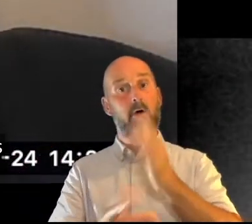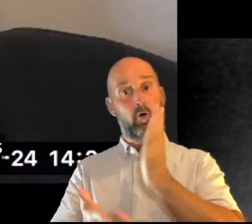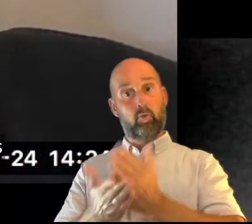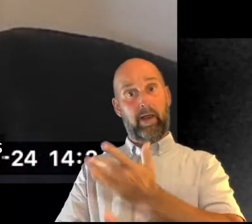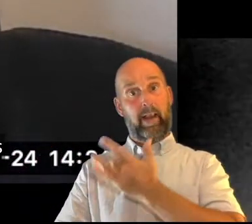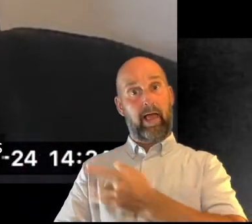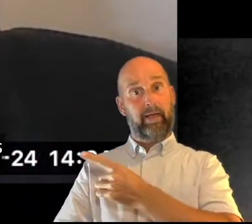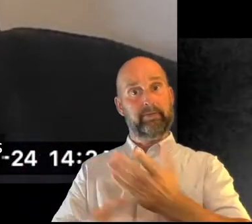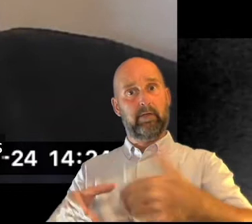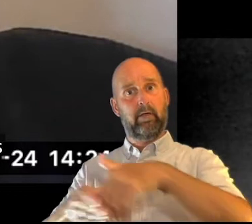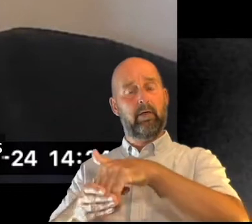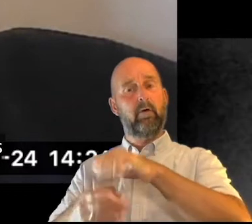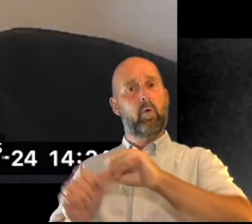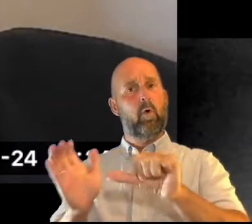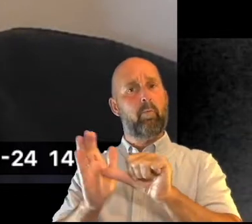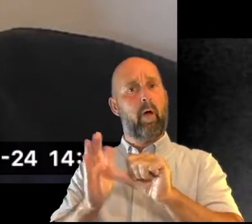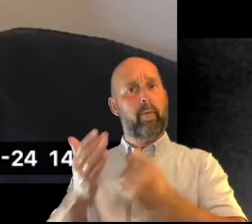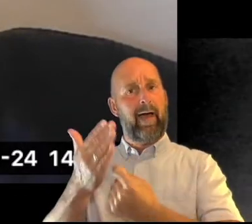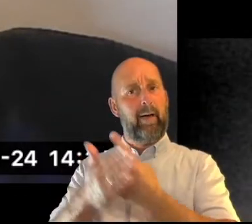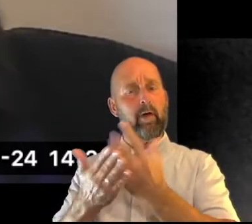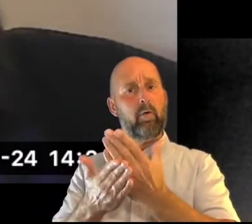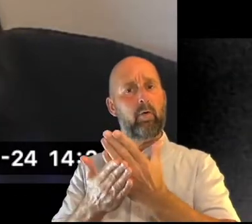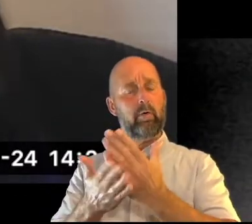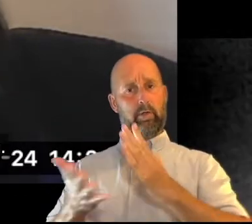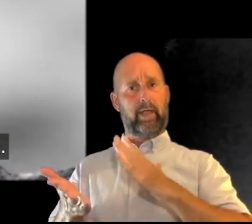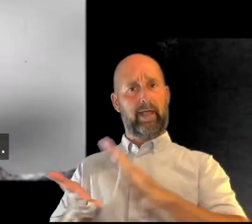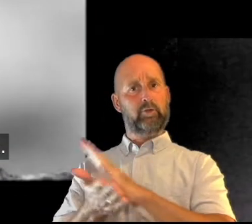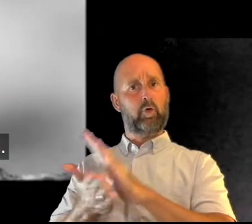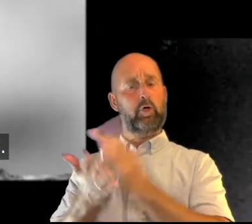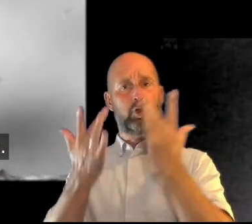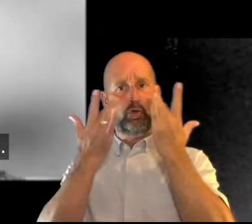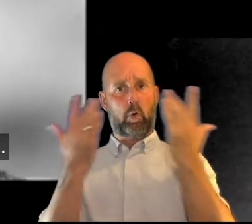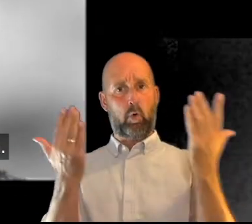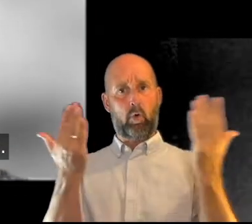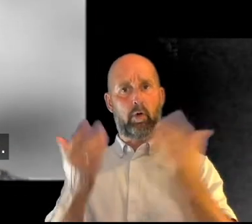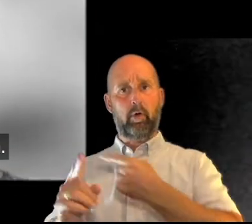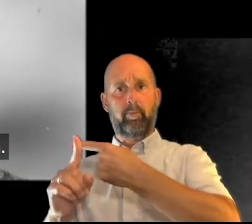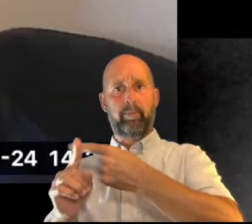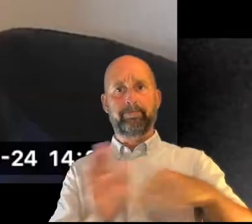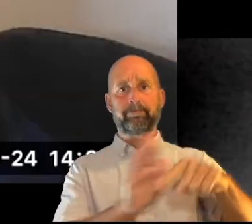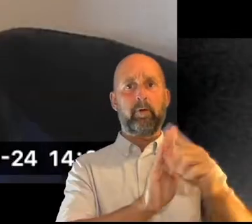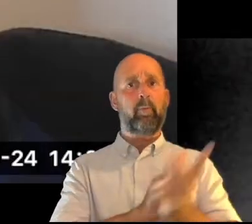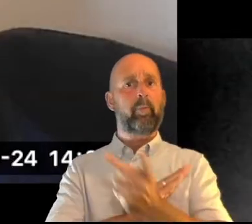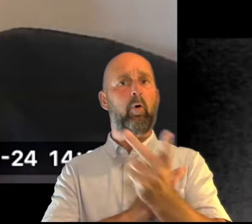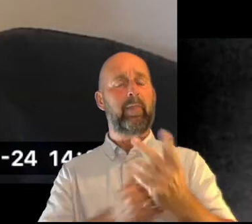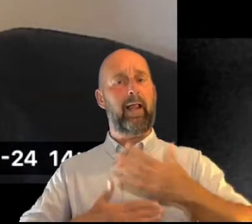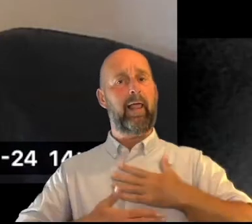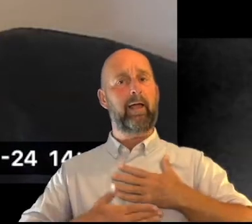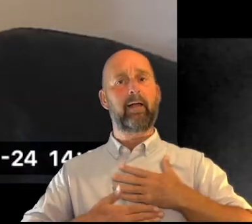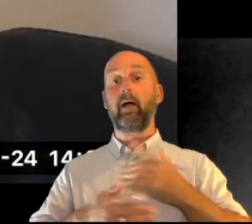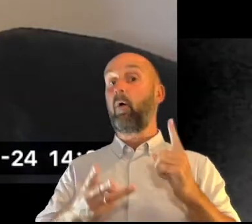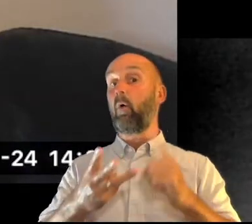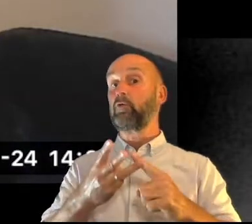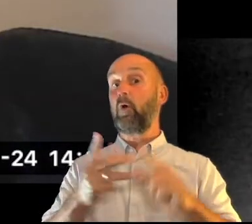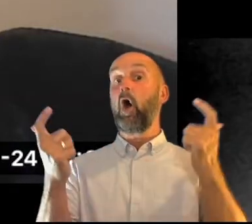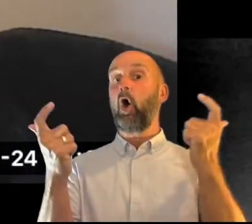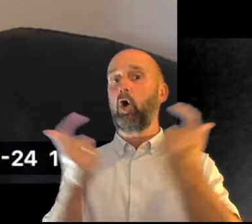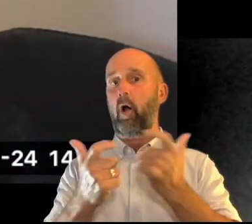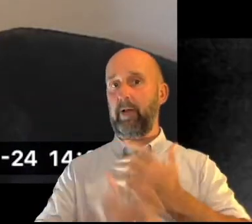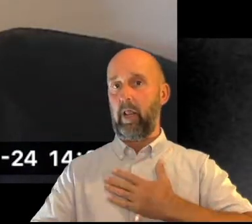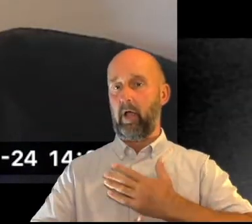are joy in those dark times. Showing the lightness in the dark, I think, is what I'm really interested in. I also really like comedy as well. This